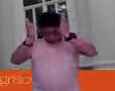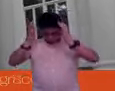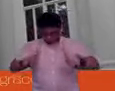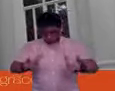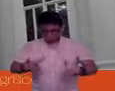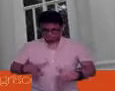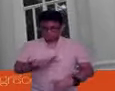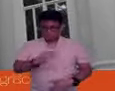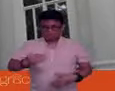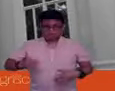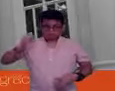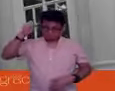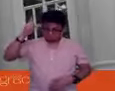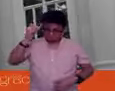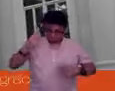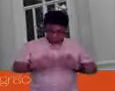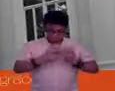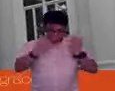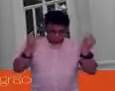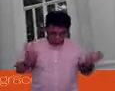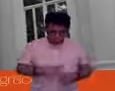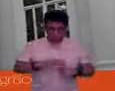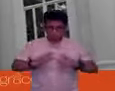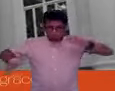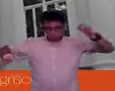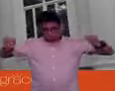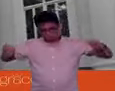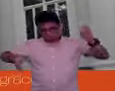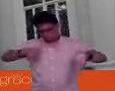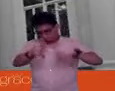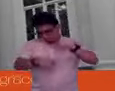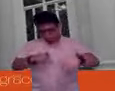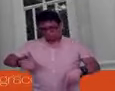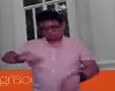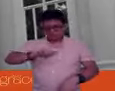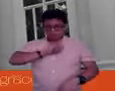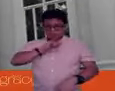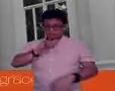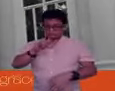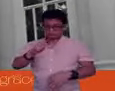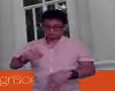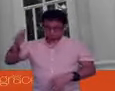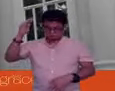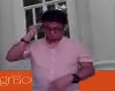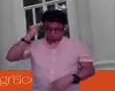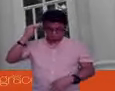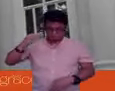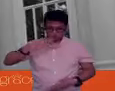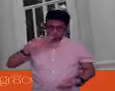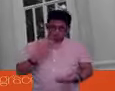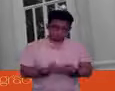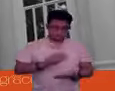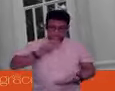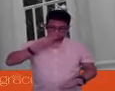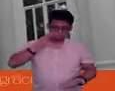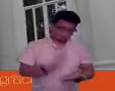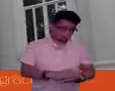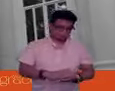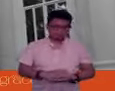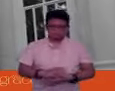understanding heart, huh? To judge thy people, that I may discern good and bad. For who is able to